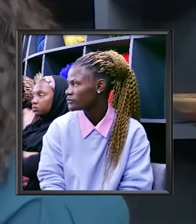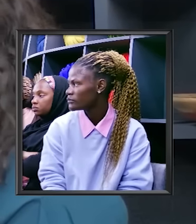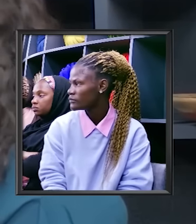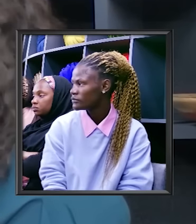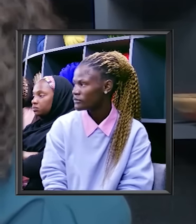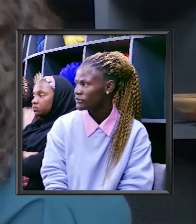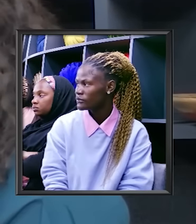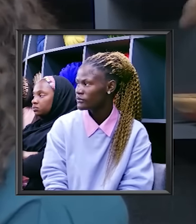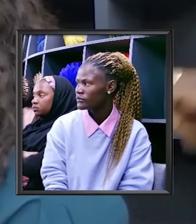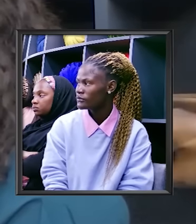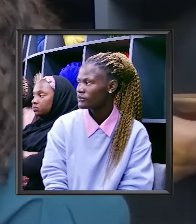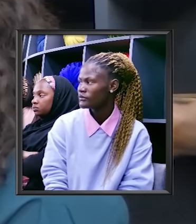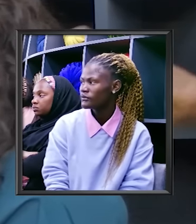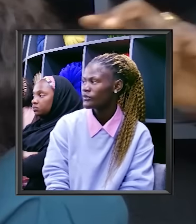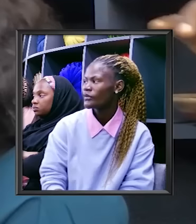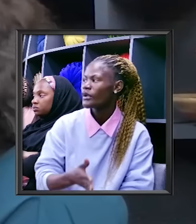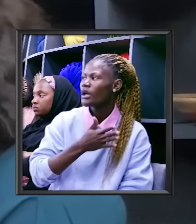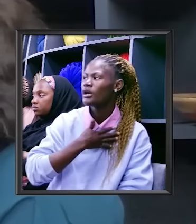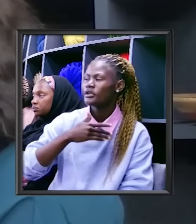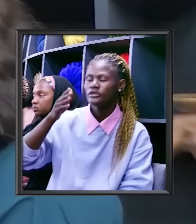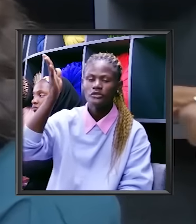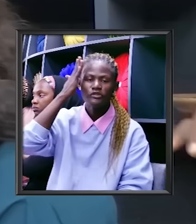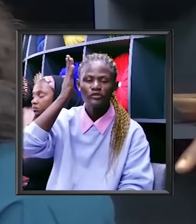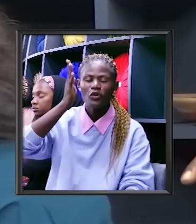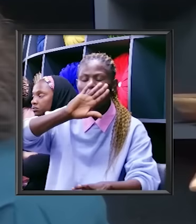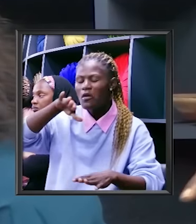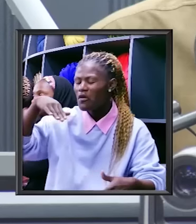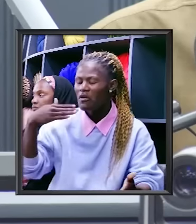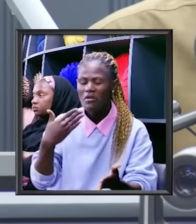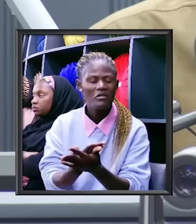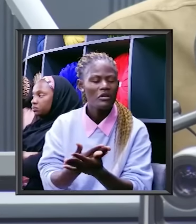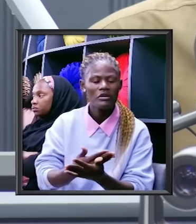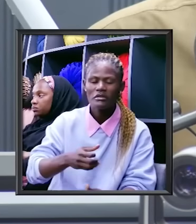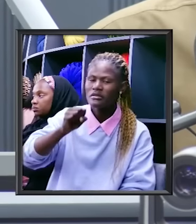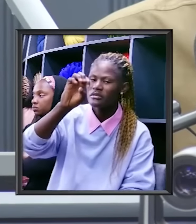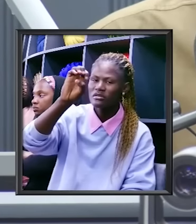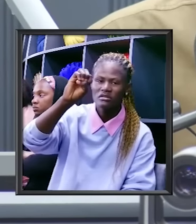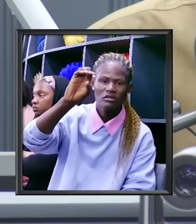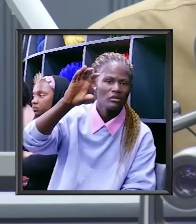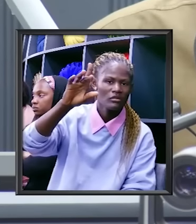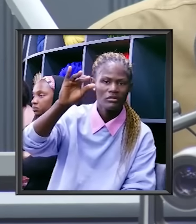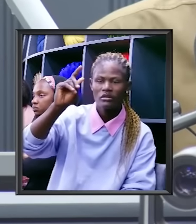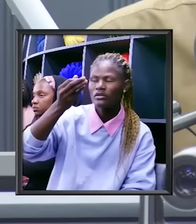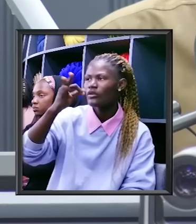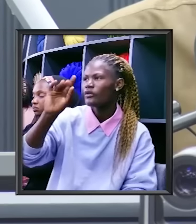staff. They don't know all the secrets of the bank and the loopholes, so